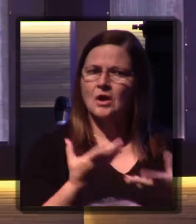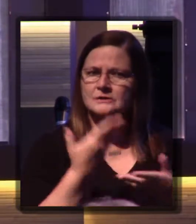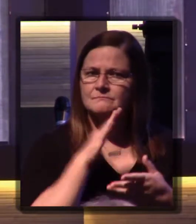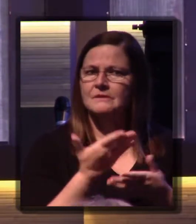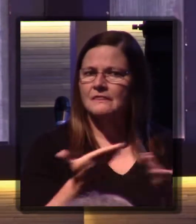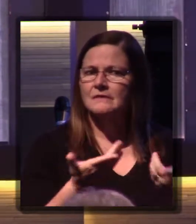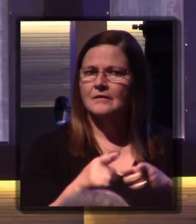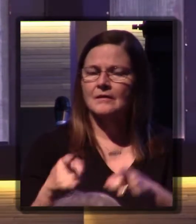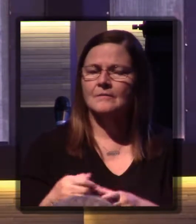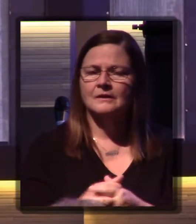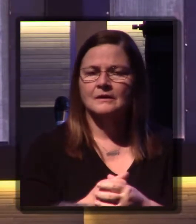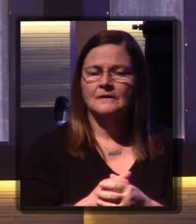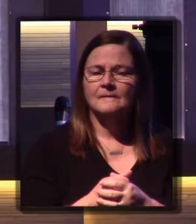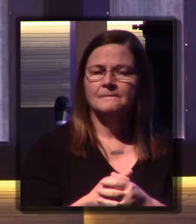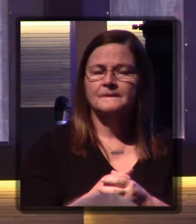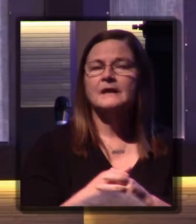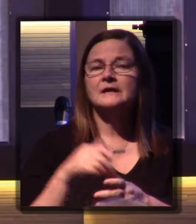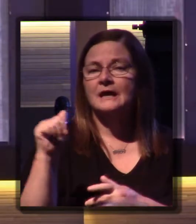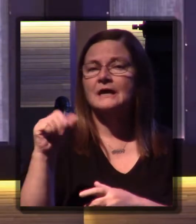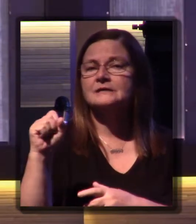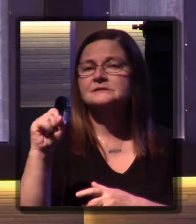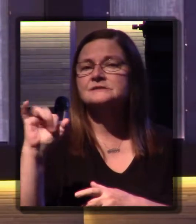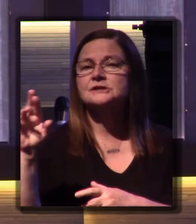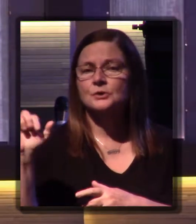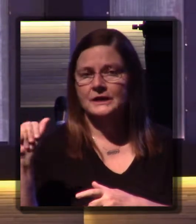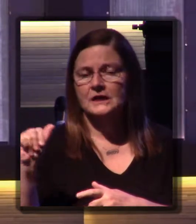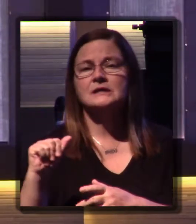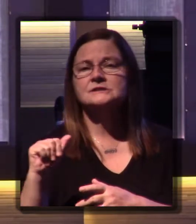fruit. And Assyria is right on their doorstep,